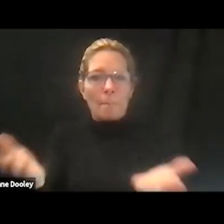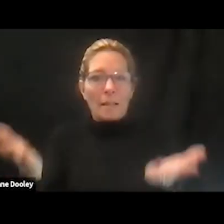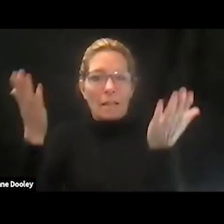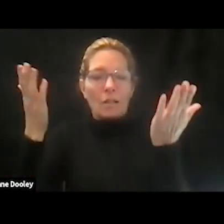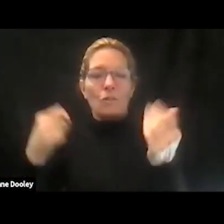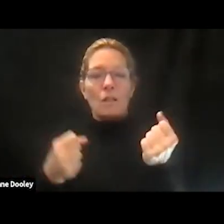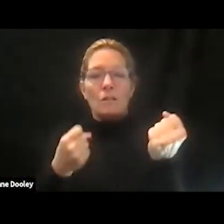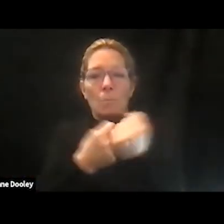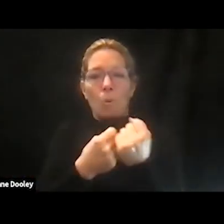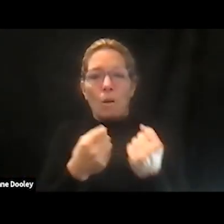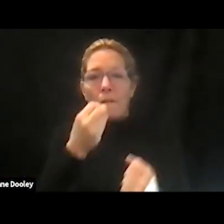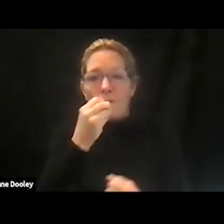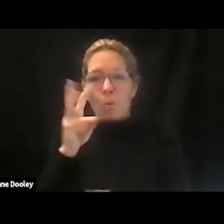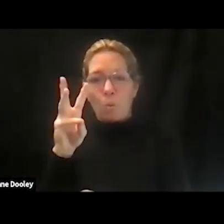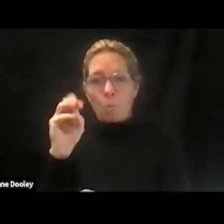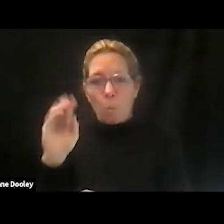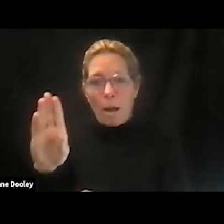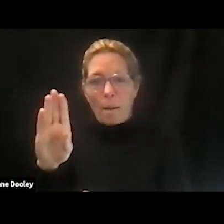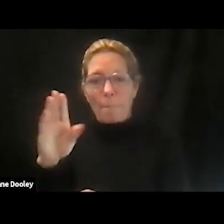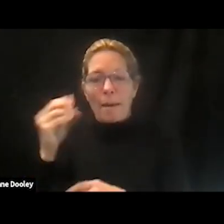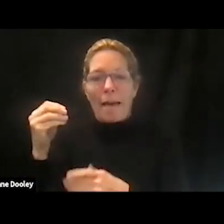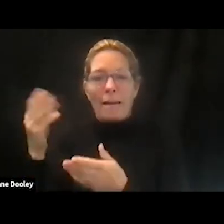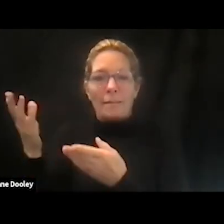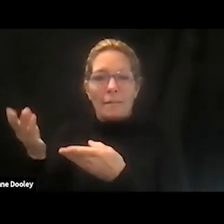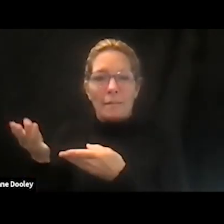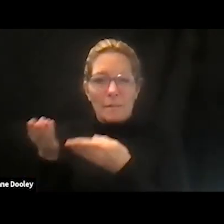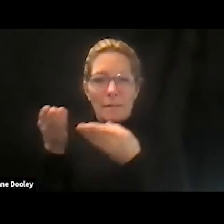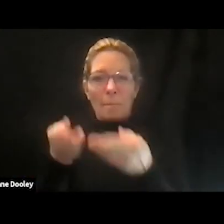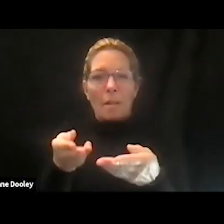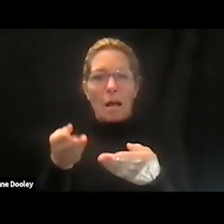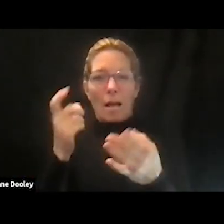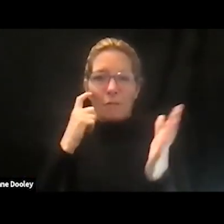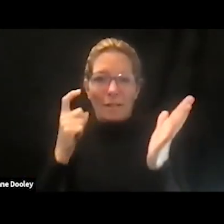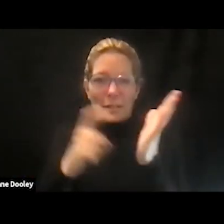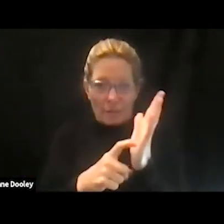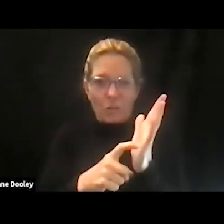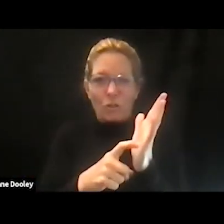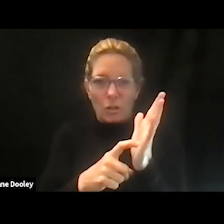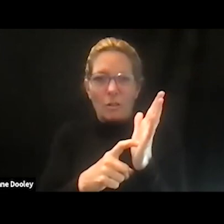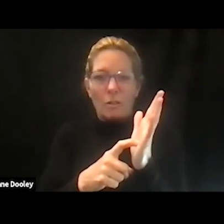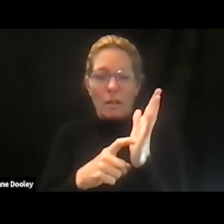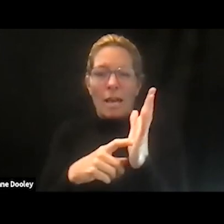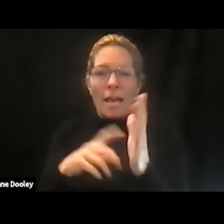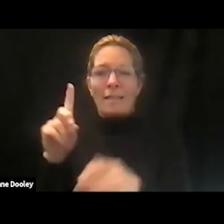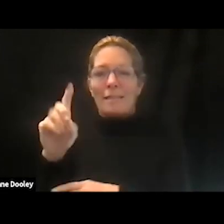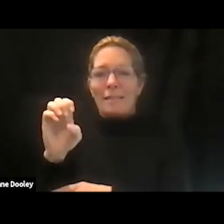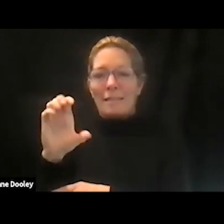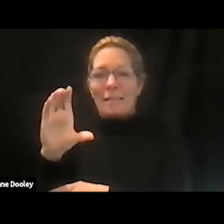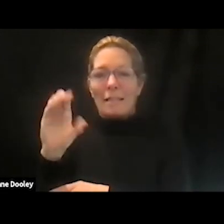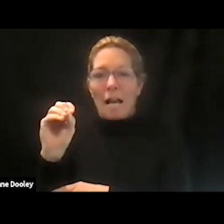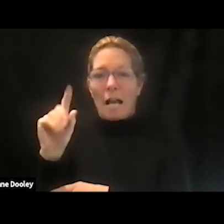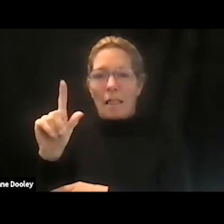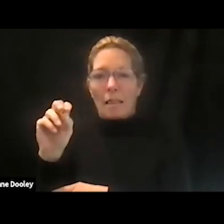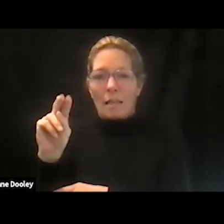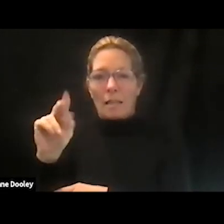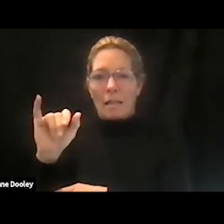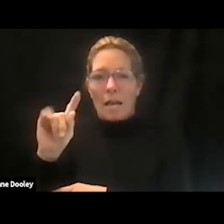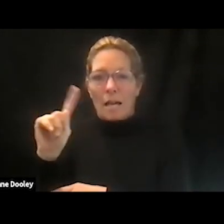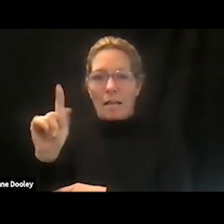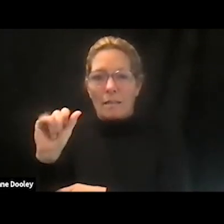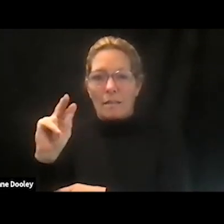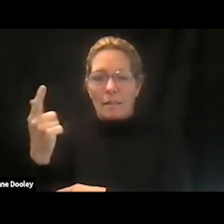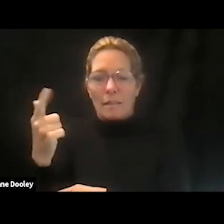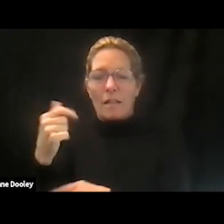web and the food supply recognition and decolonizing. Let's start with the piece